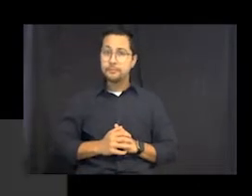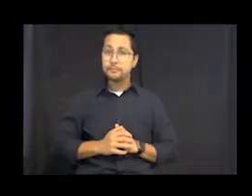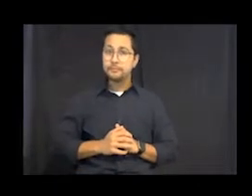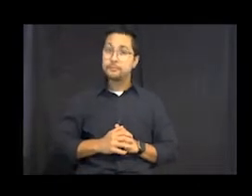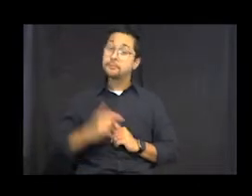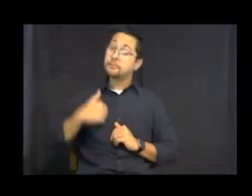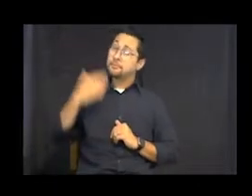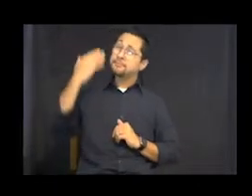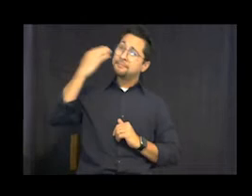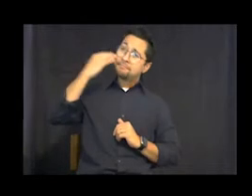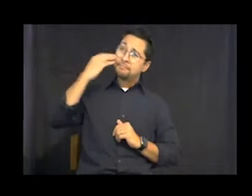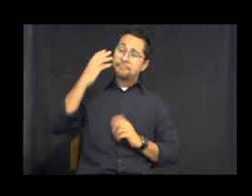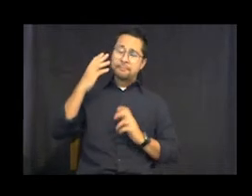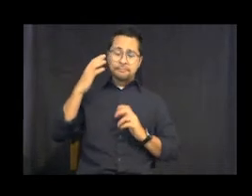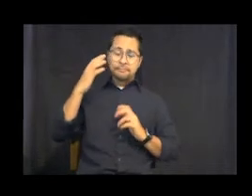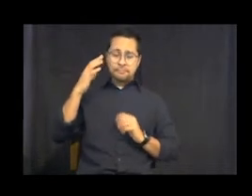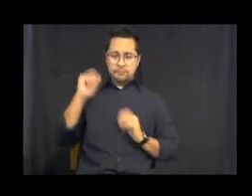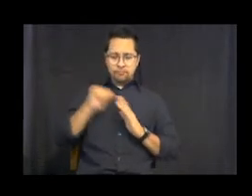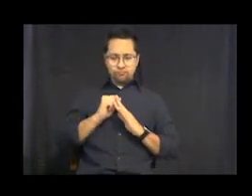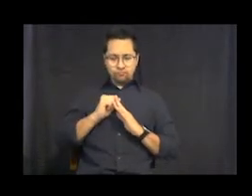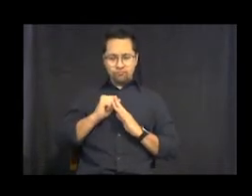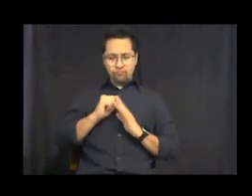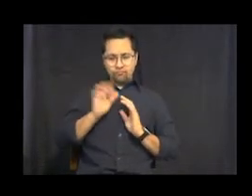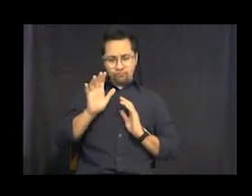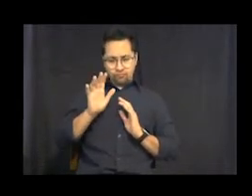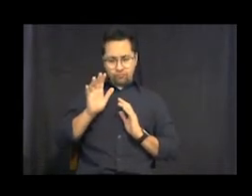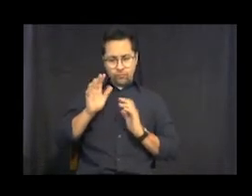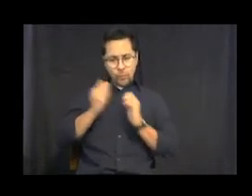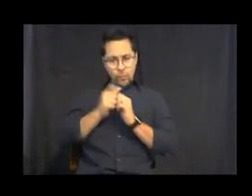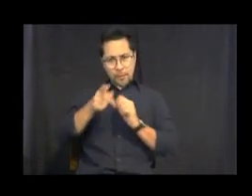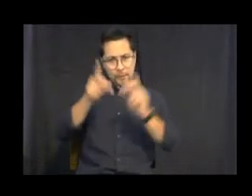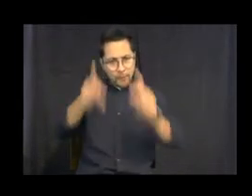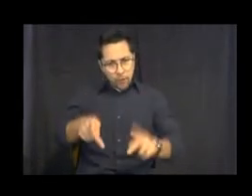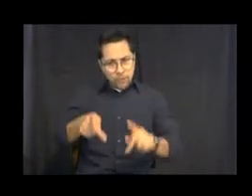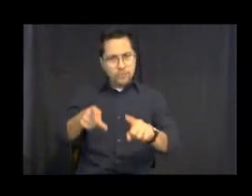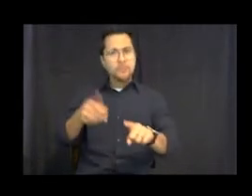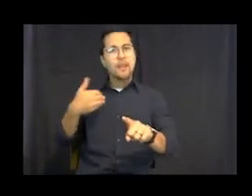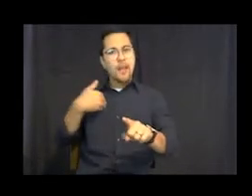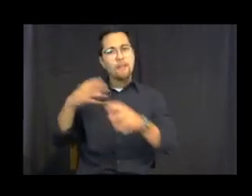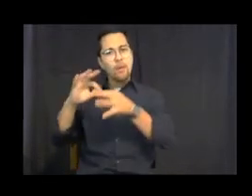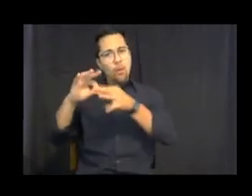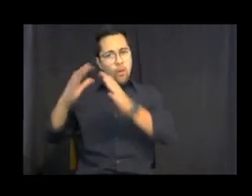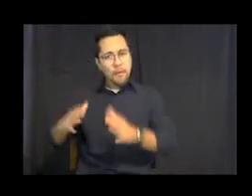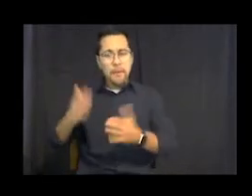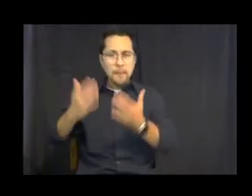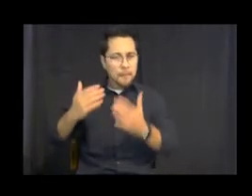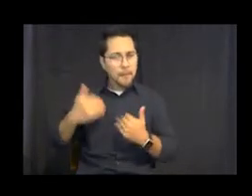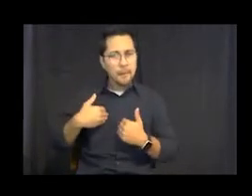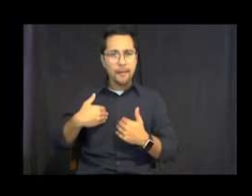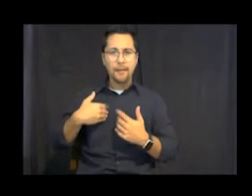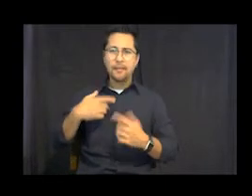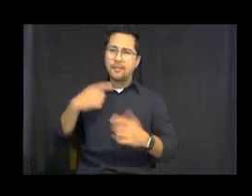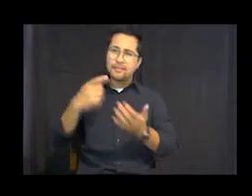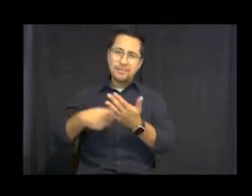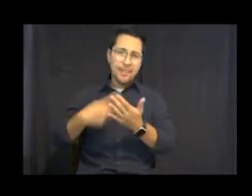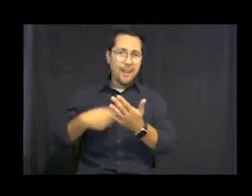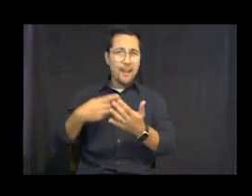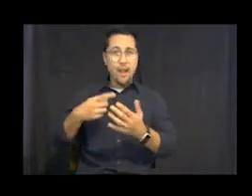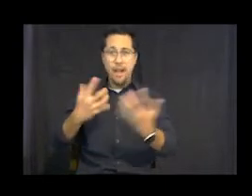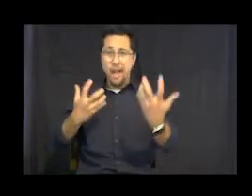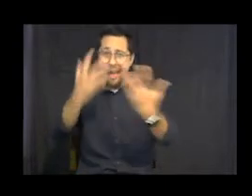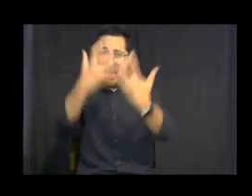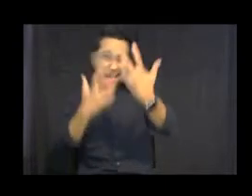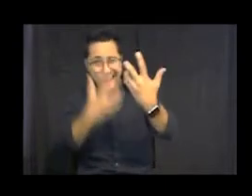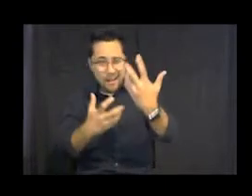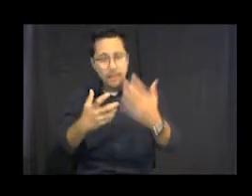know throughout the individual having a waiver support coordinator, there may be times where you just don't mesh well together, or things may